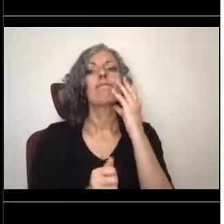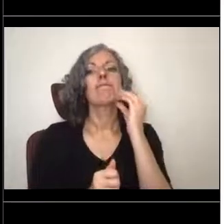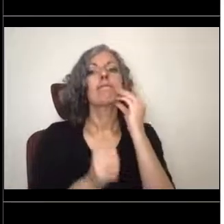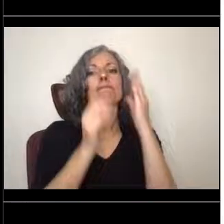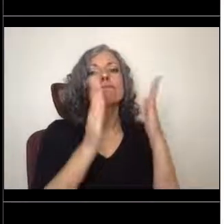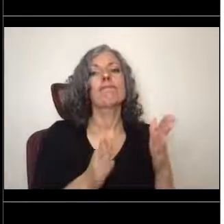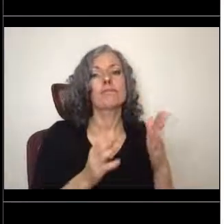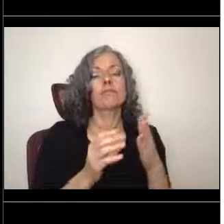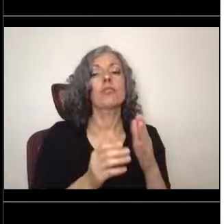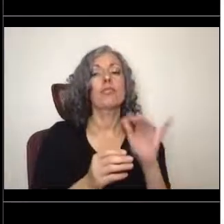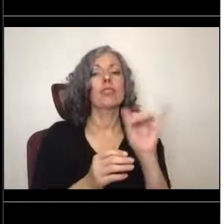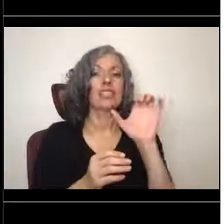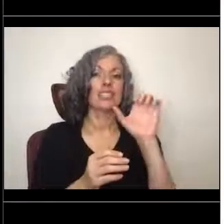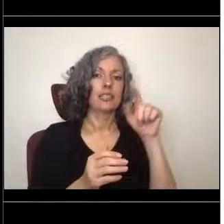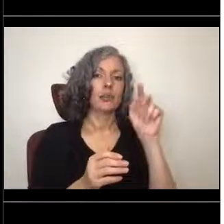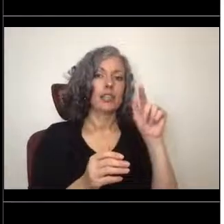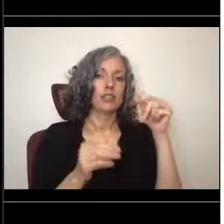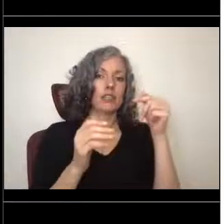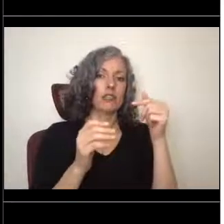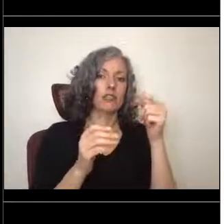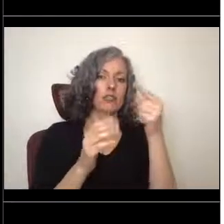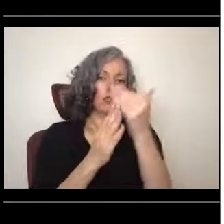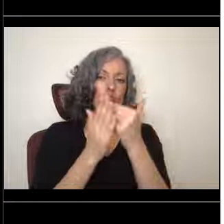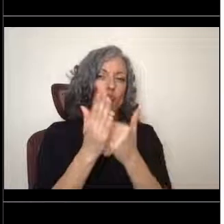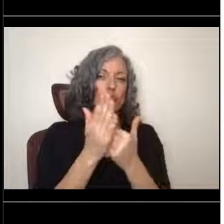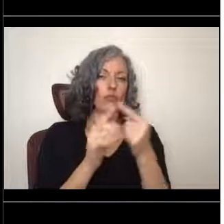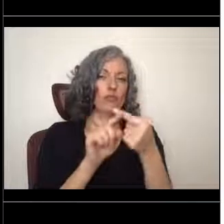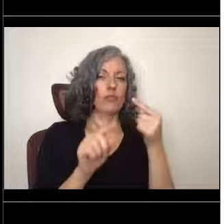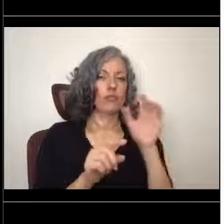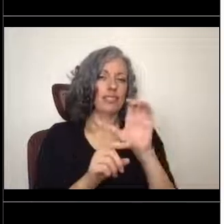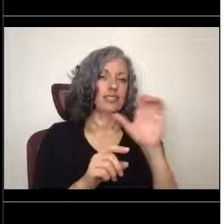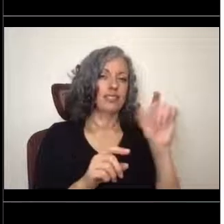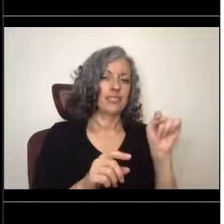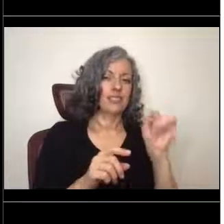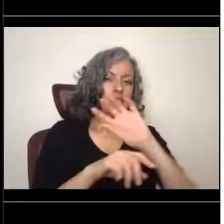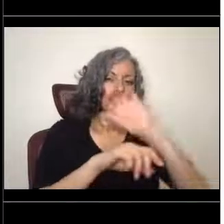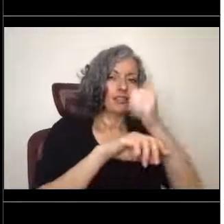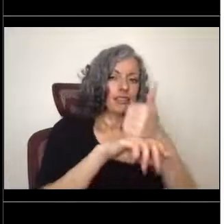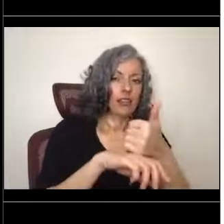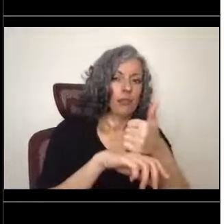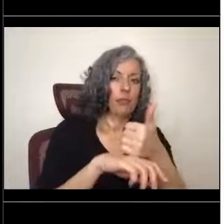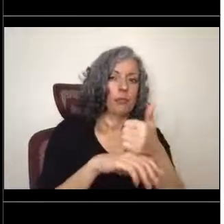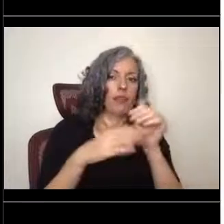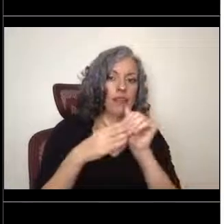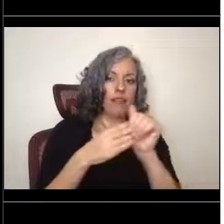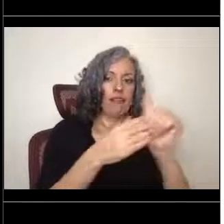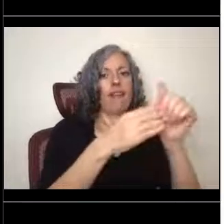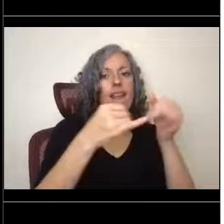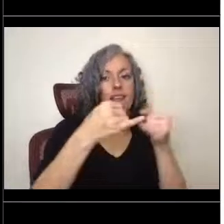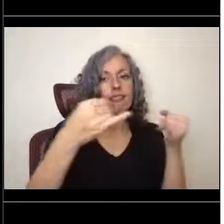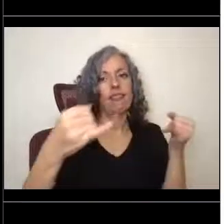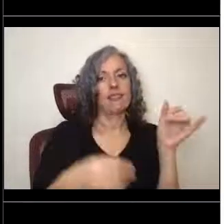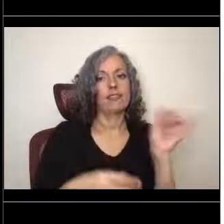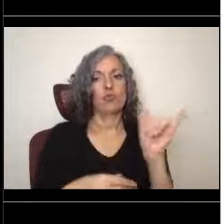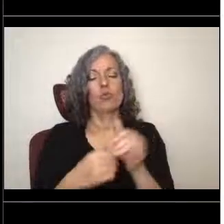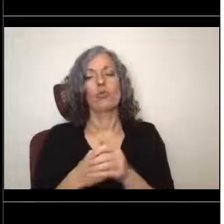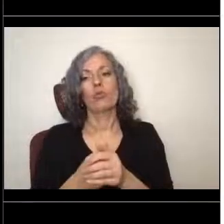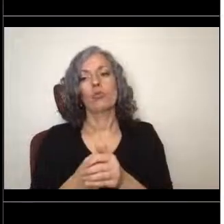scoring criteria were developed based off of the CTC's established guidelines, as well as their scoring